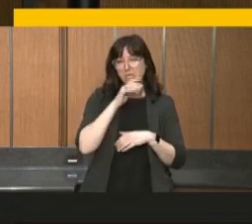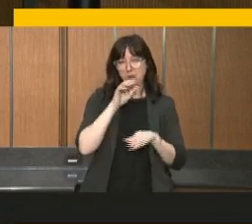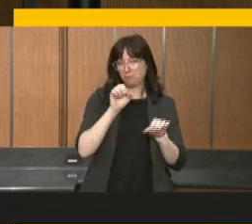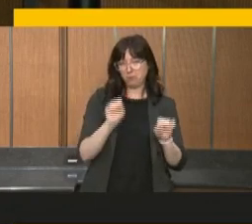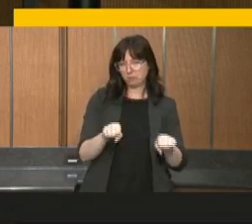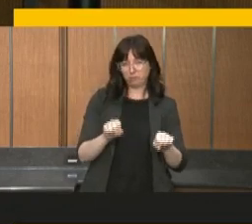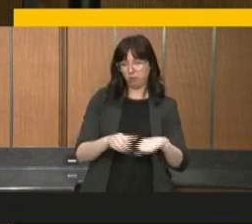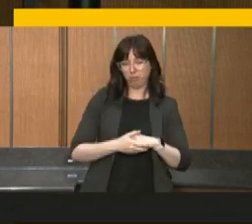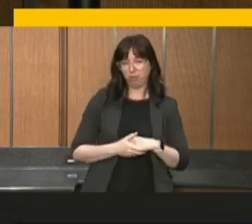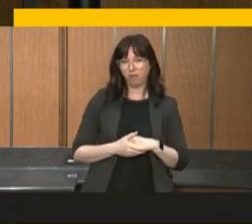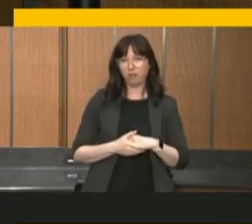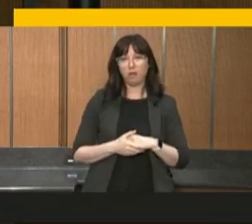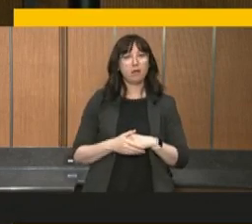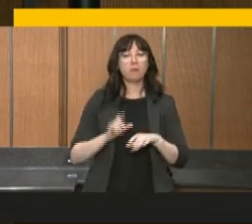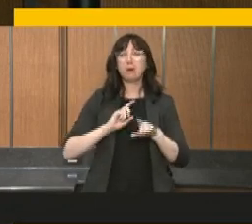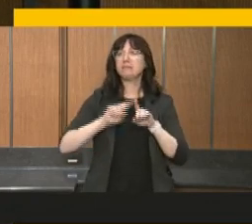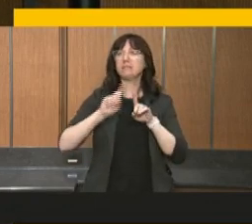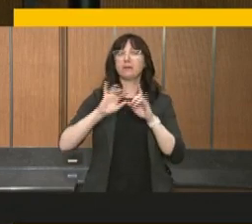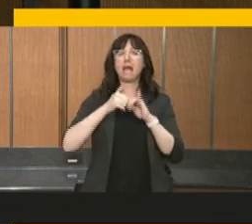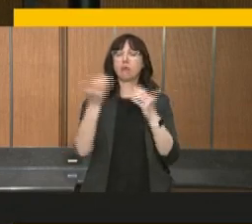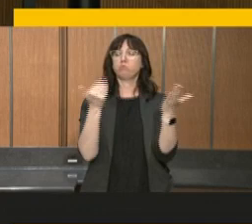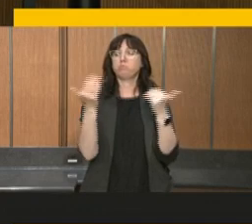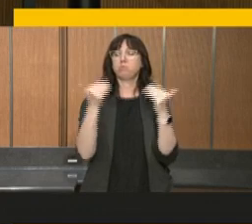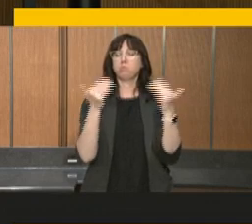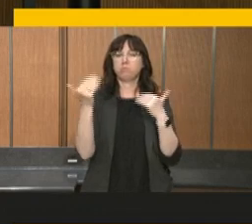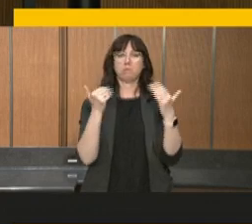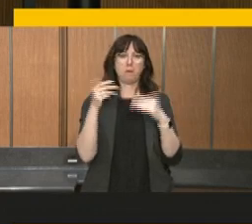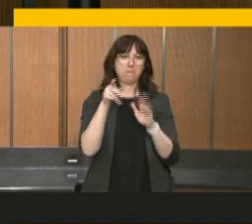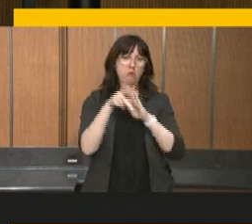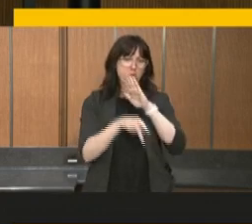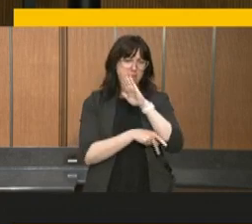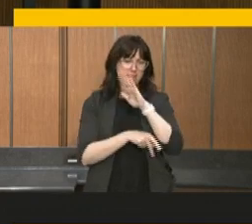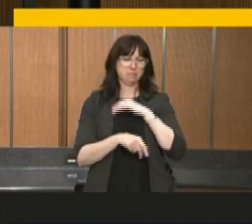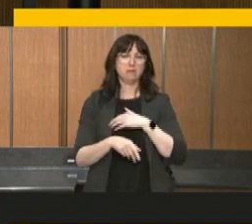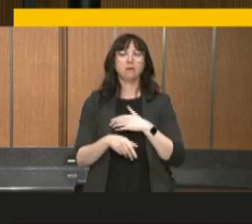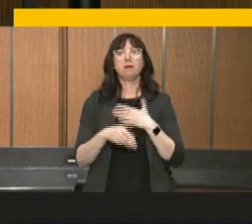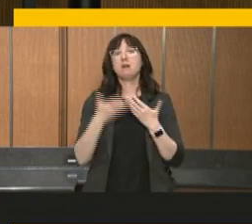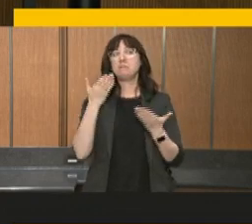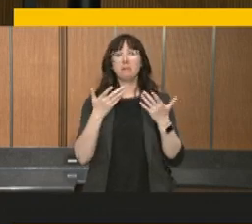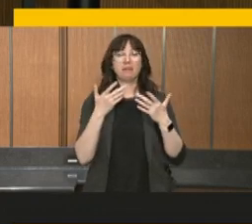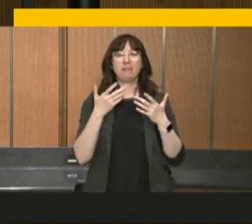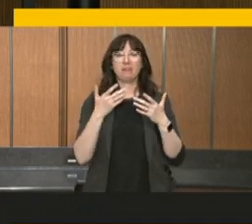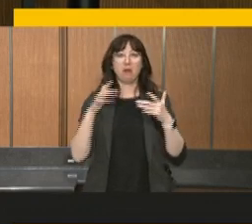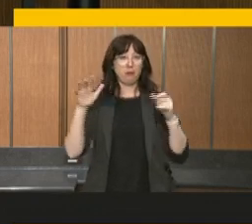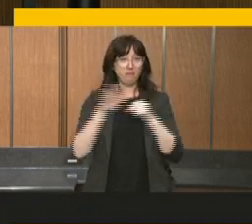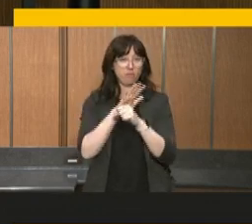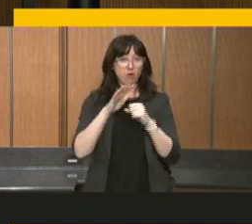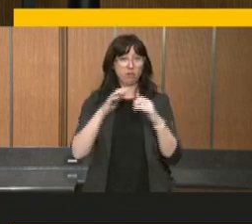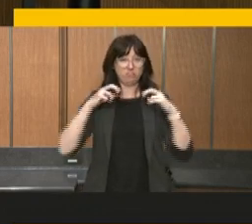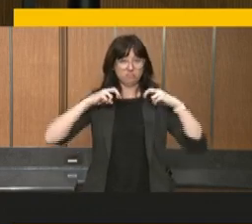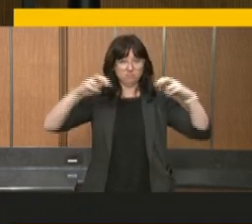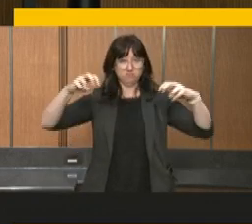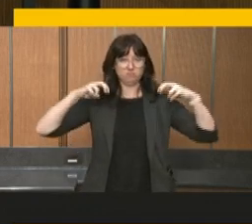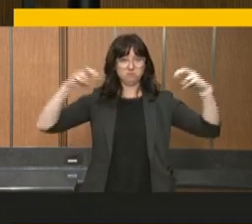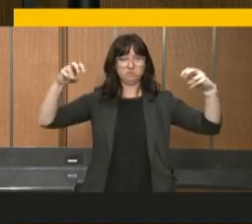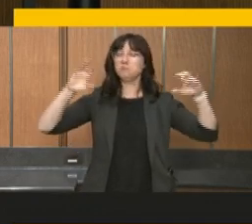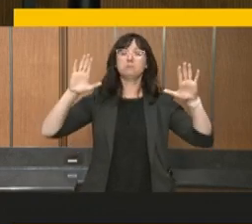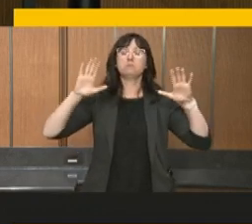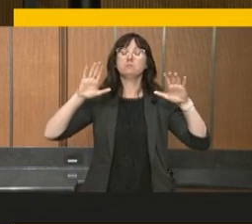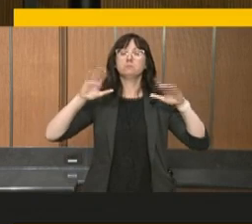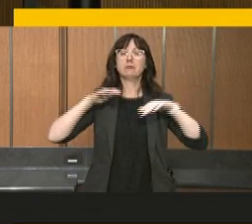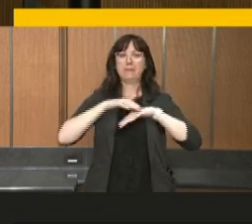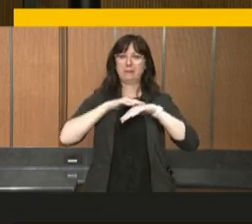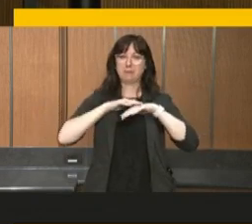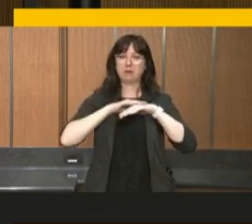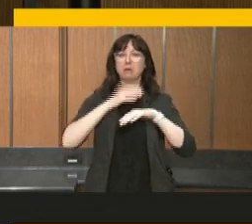ways to call back parliament. The one we're looking at is with a minimal number of MPs. We know that the quorum is 20,